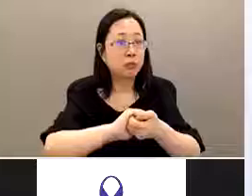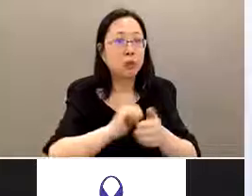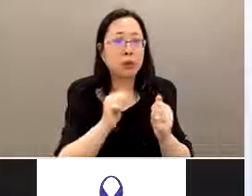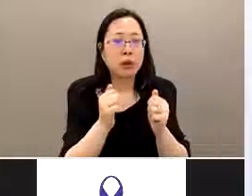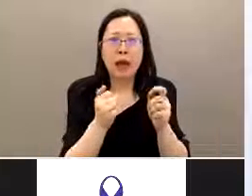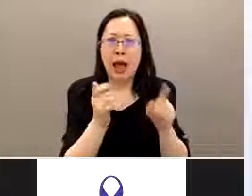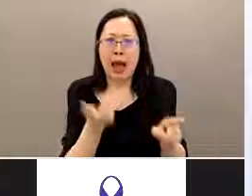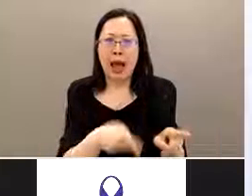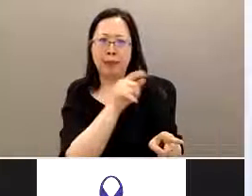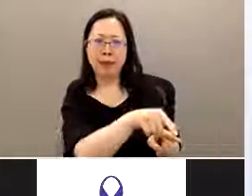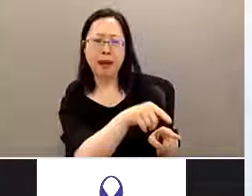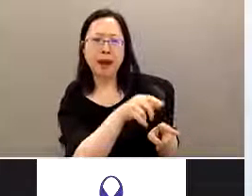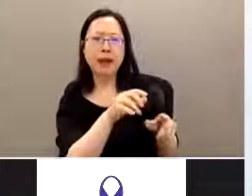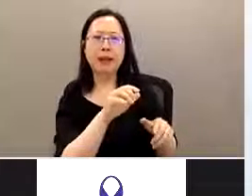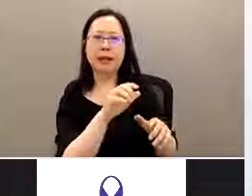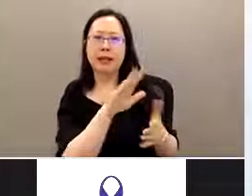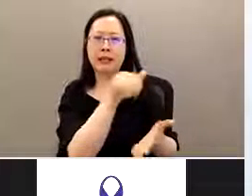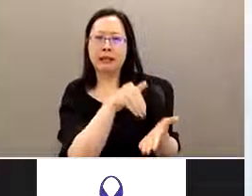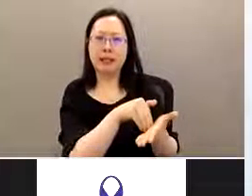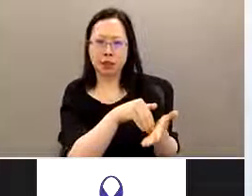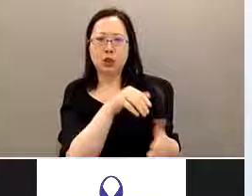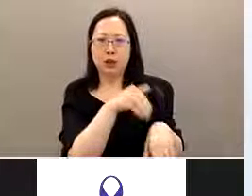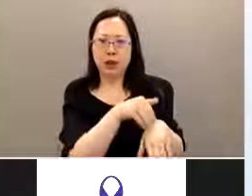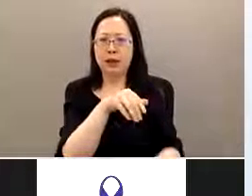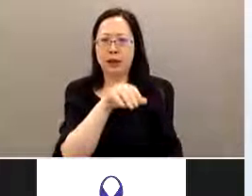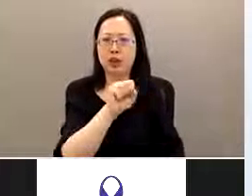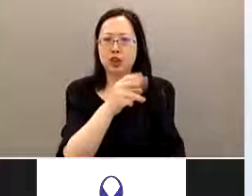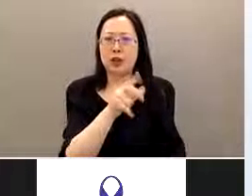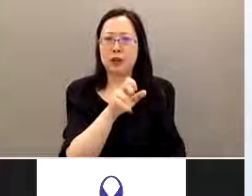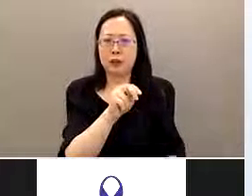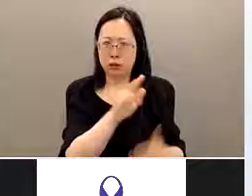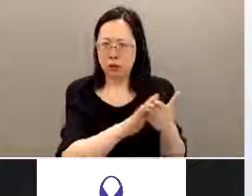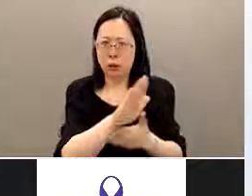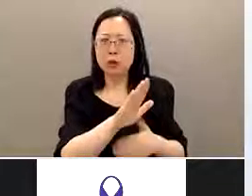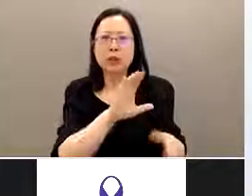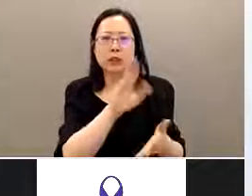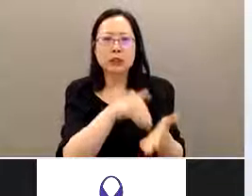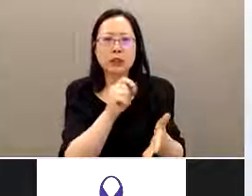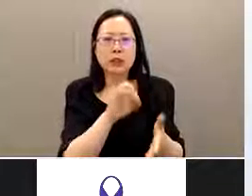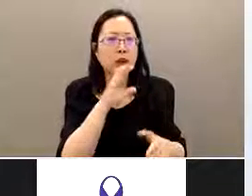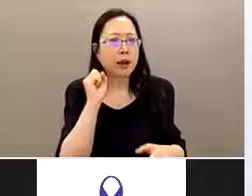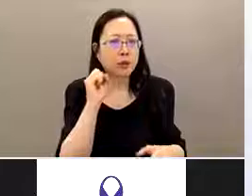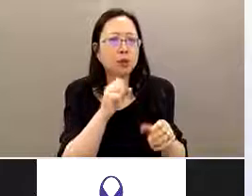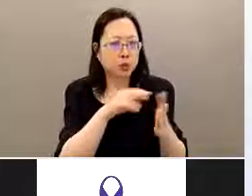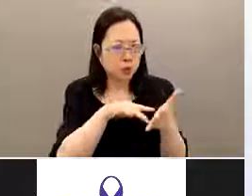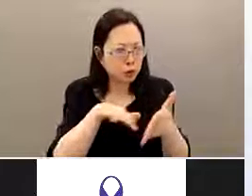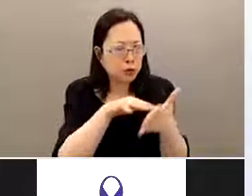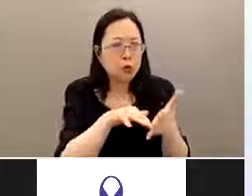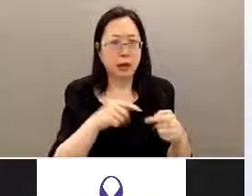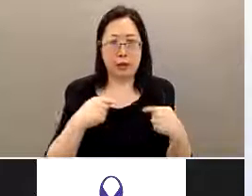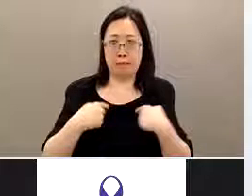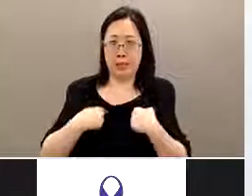director of the Centre for Elder Research at Sheridan, Pat Spadafora, Elder Abuse Prevention Ontario, and